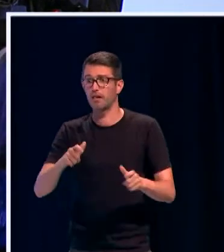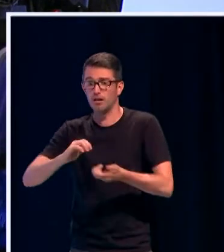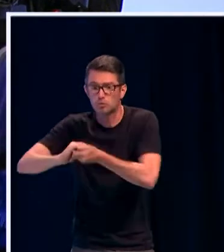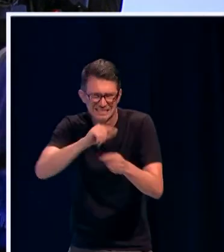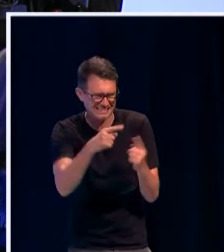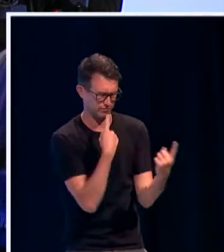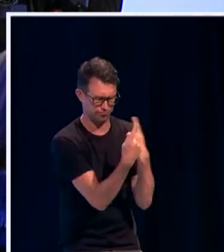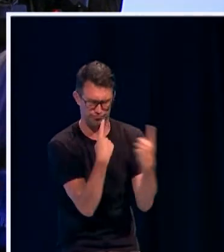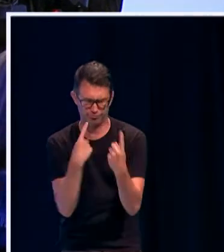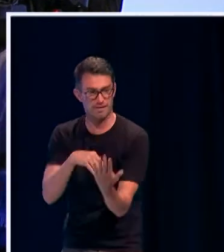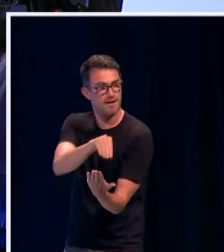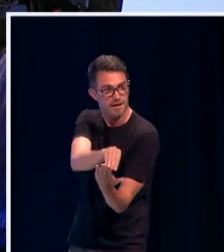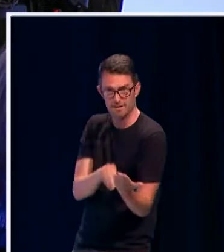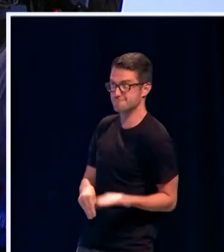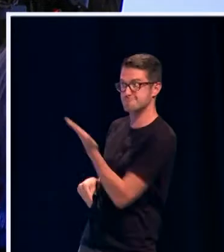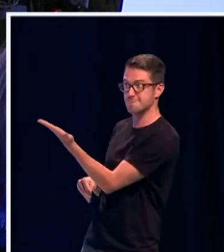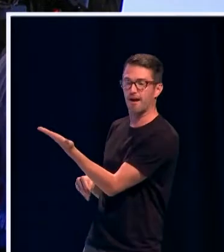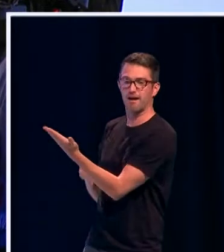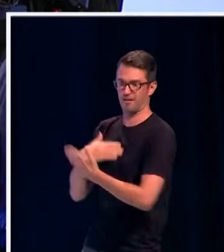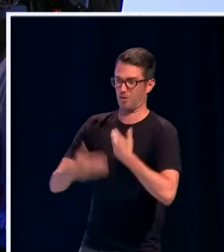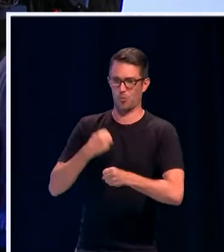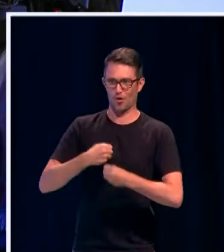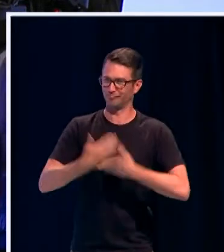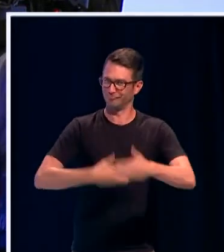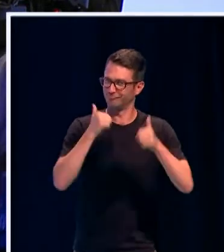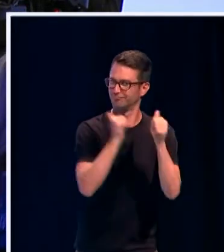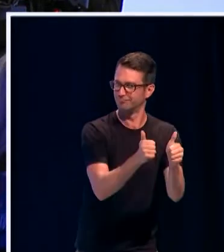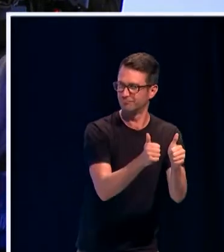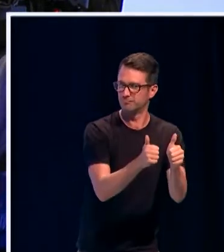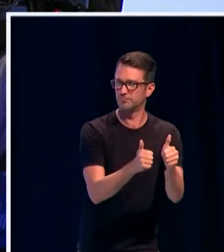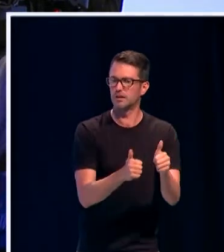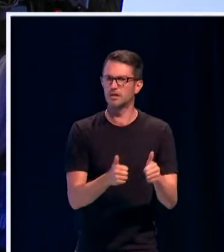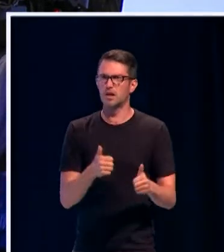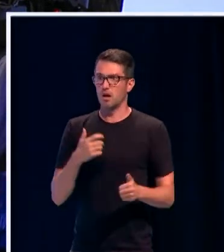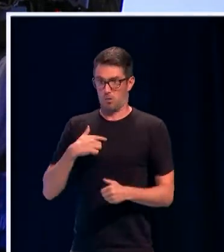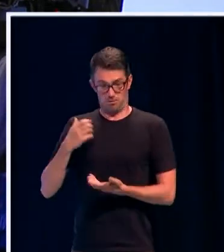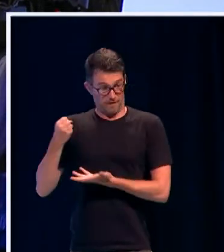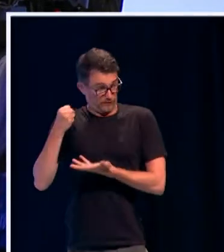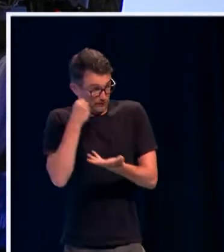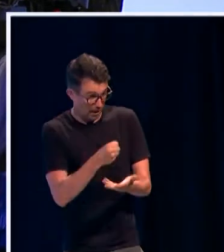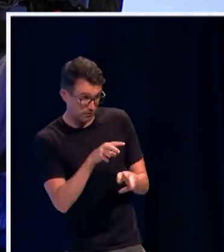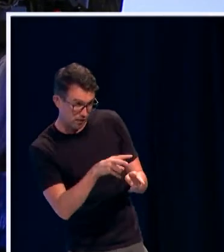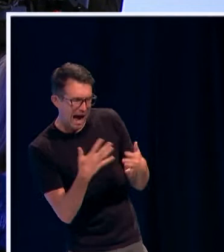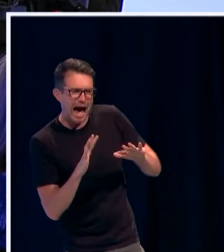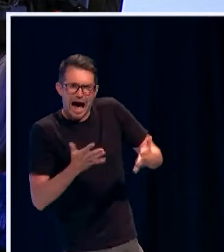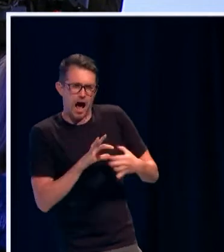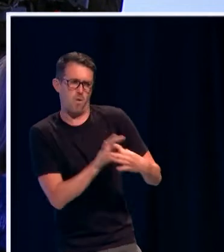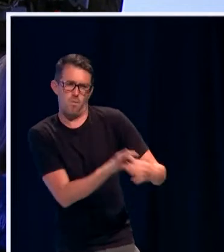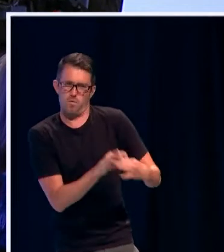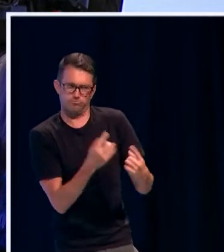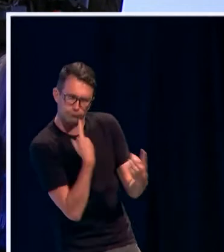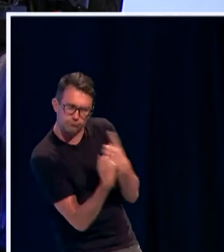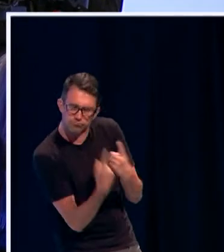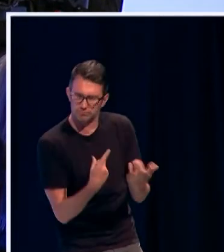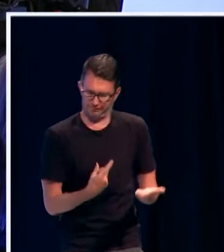with other donors. A final example of capacity building that I would like to mention is the